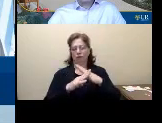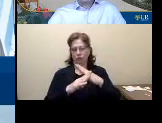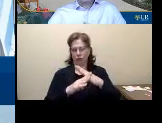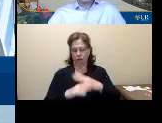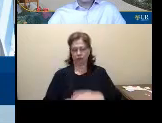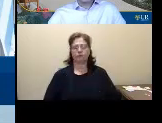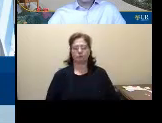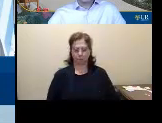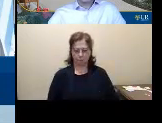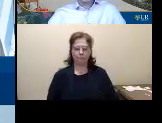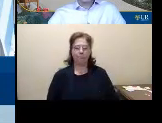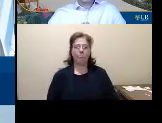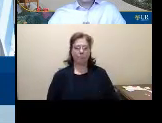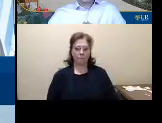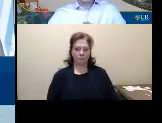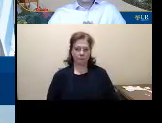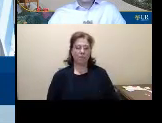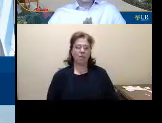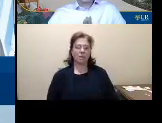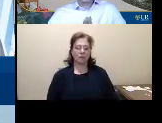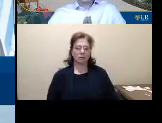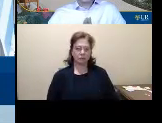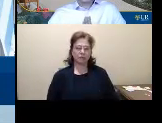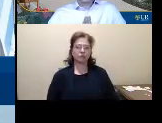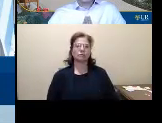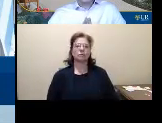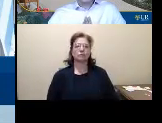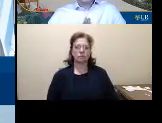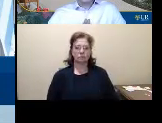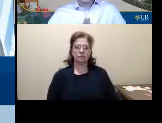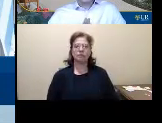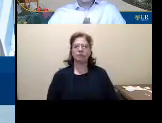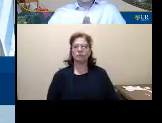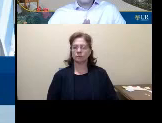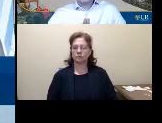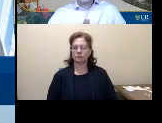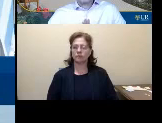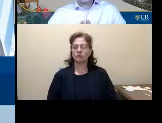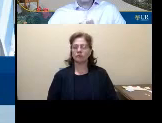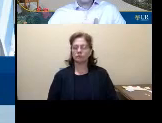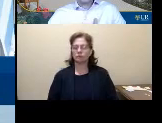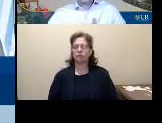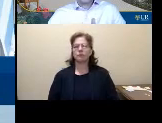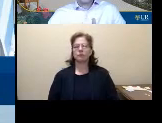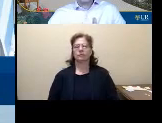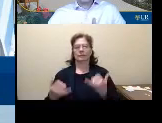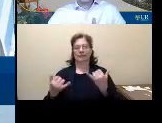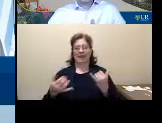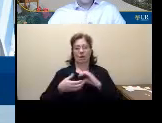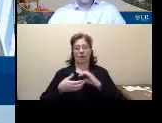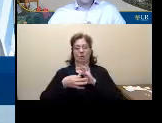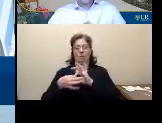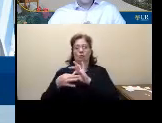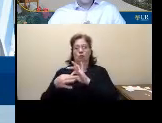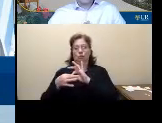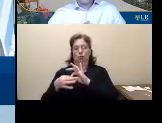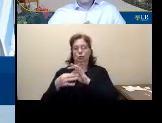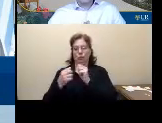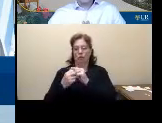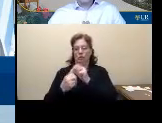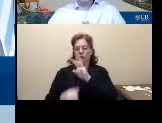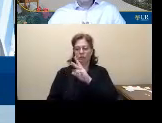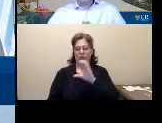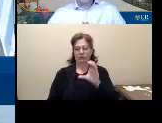patient that's referred, so we now work closely with the Wilmot Cancer Center Smoking Cessation